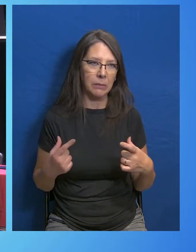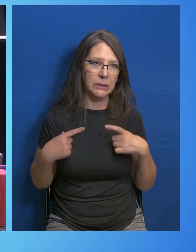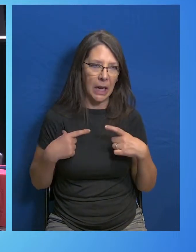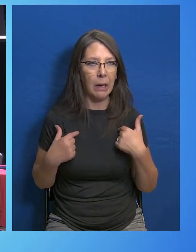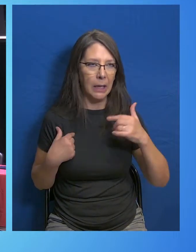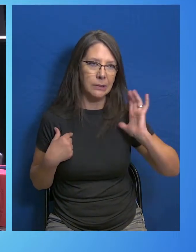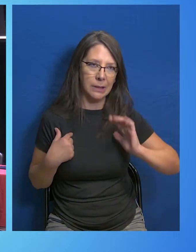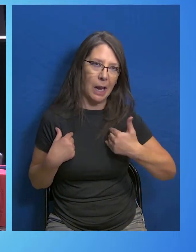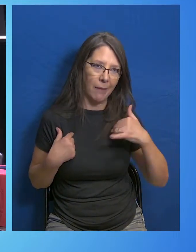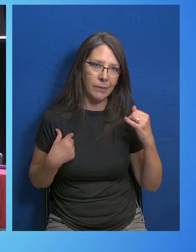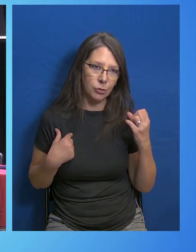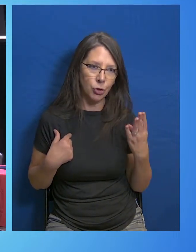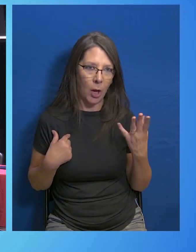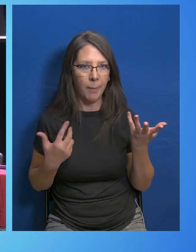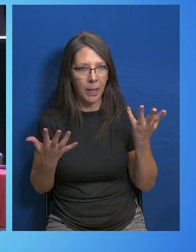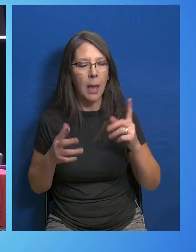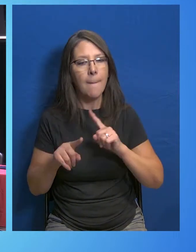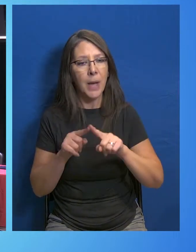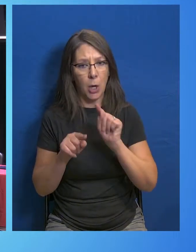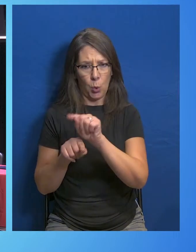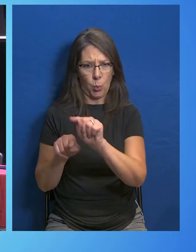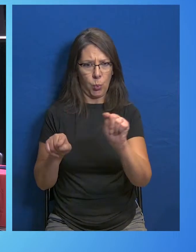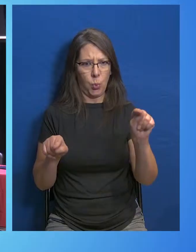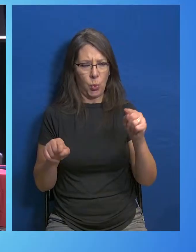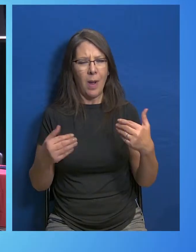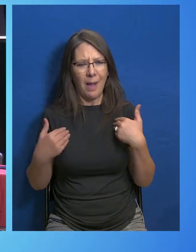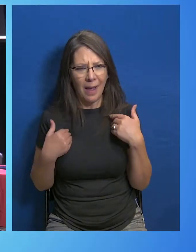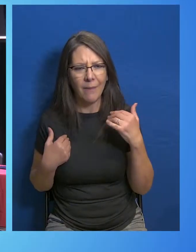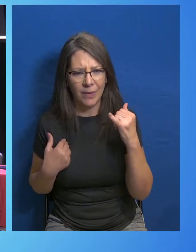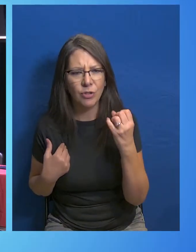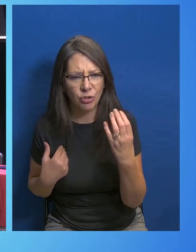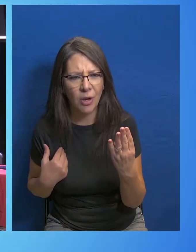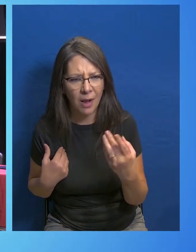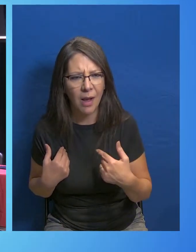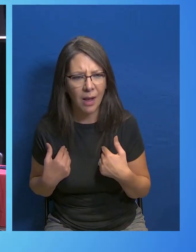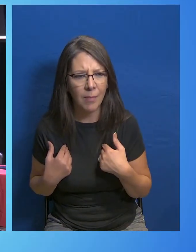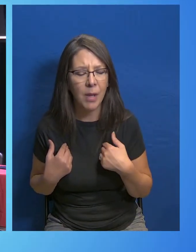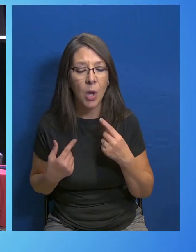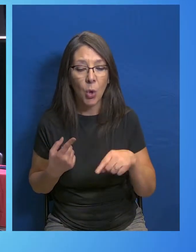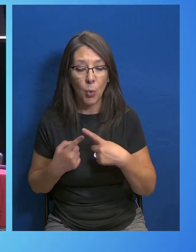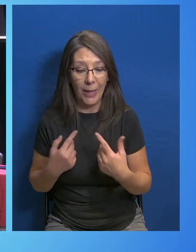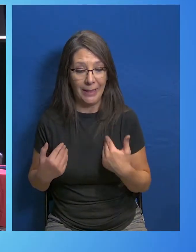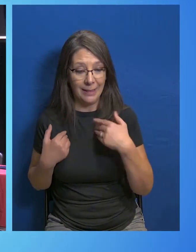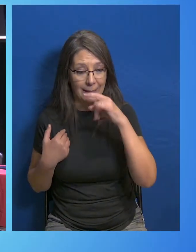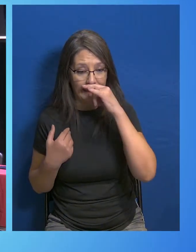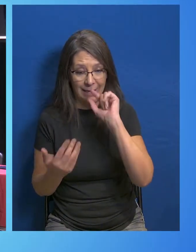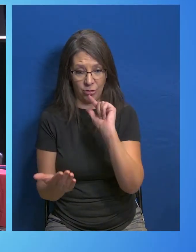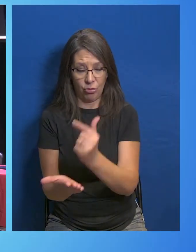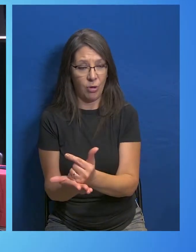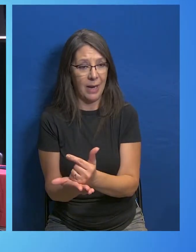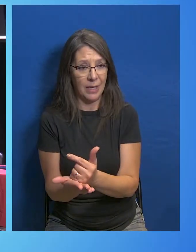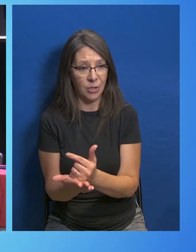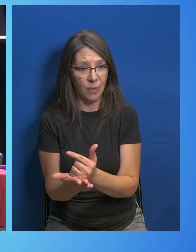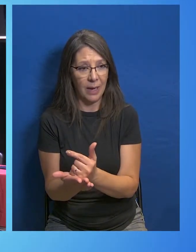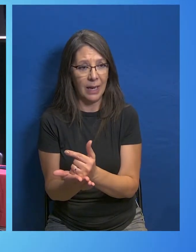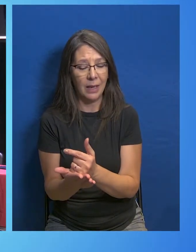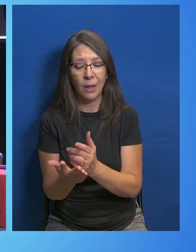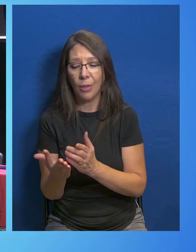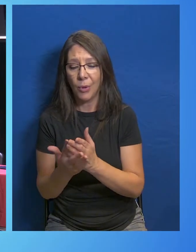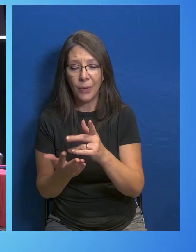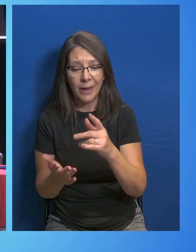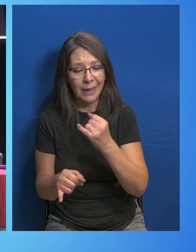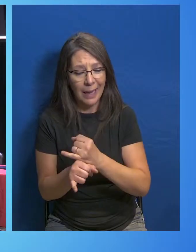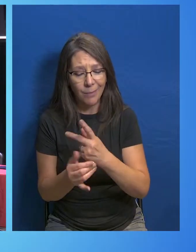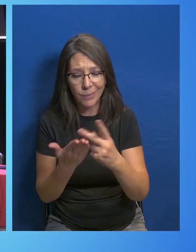Every one of us that leaves here today has a job. When those youngsters leave here, either at the campus programs or